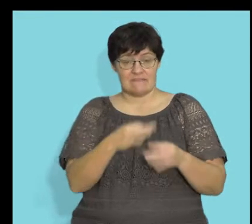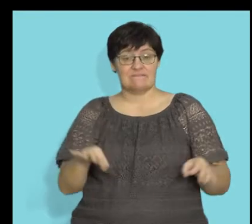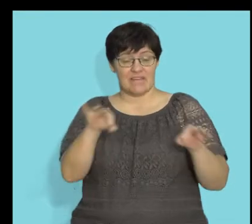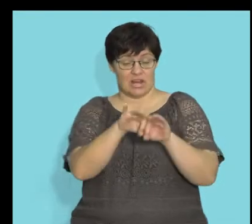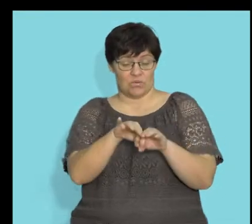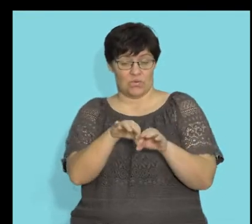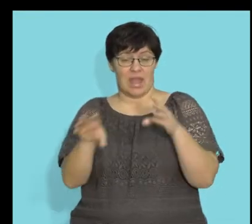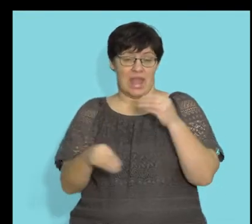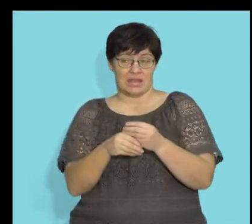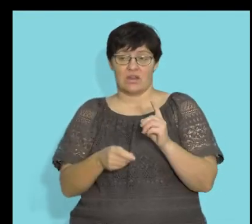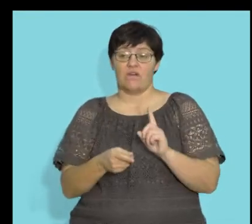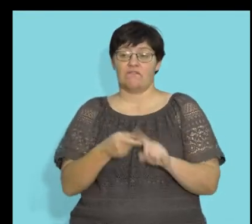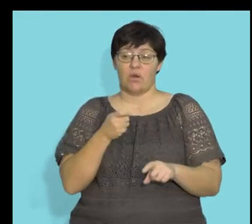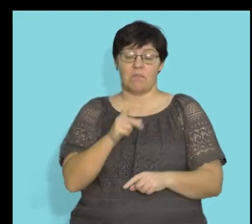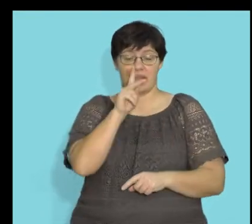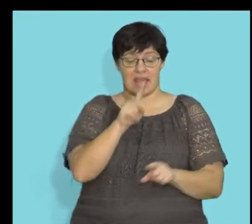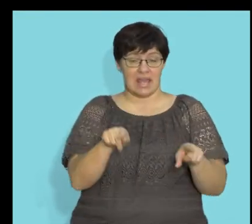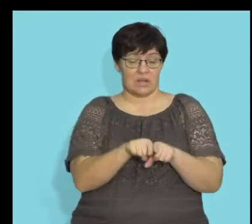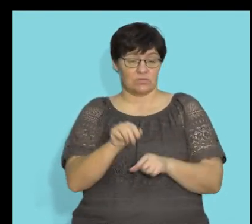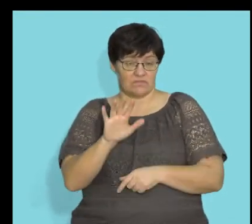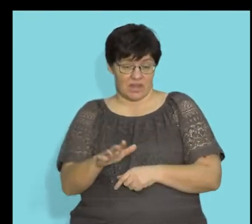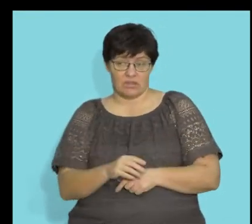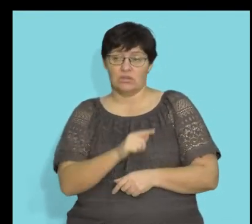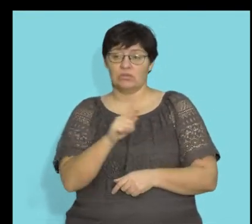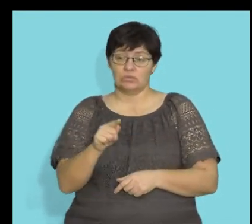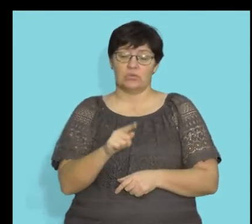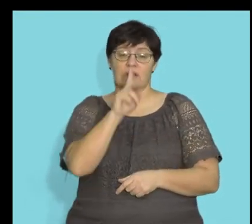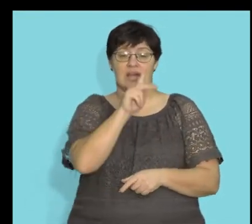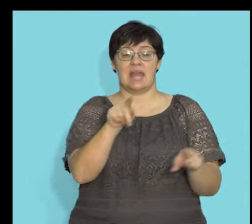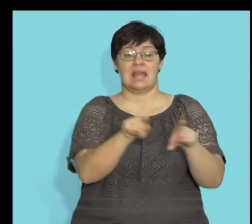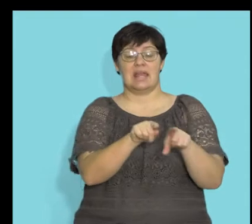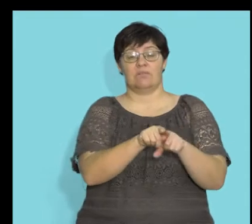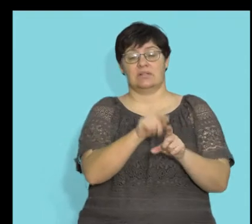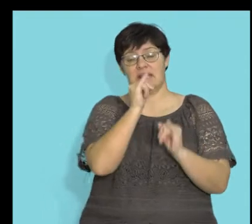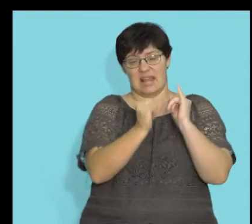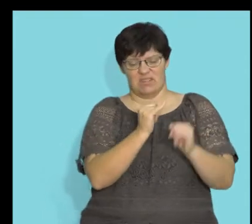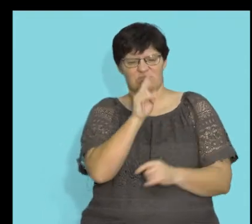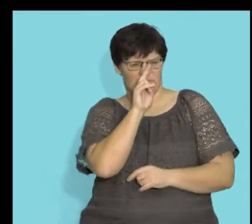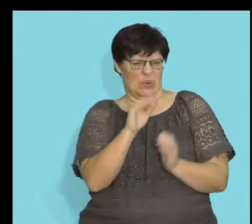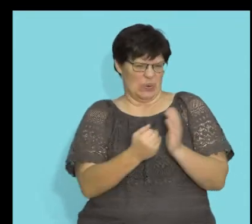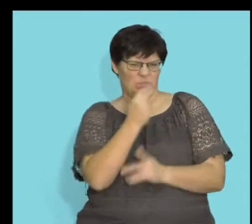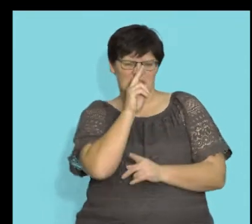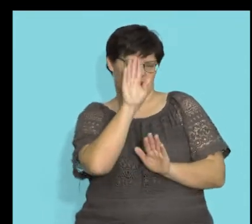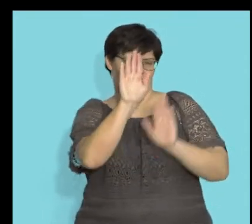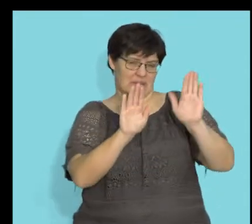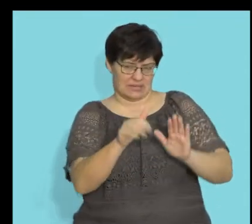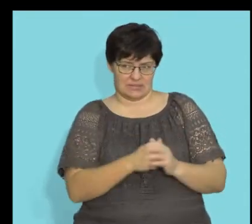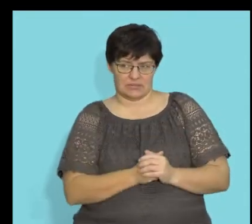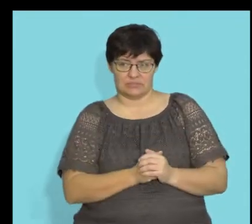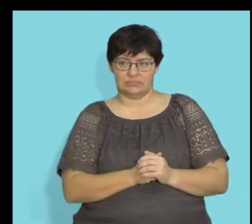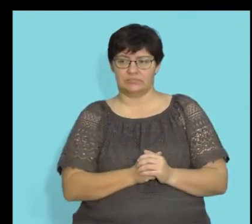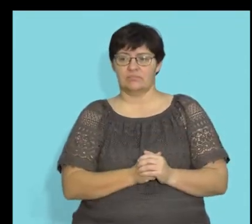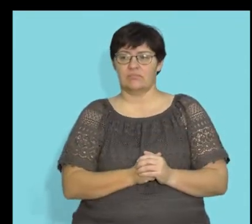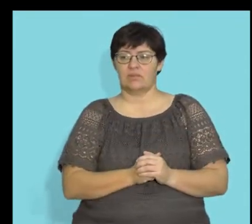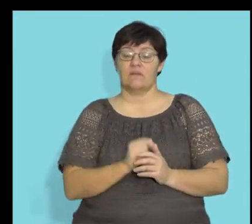tk from k is equal to 5 to k is equal to 11. I know this is a bit new, but let's look at the pattern.